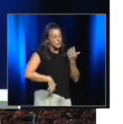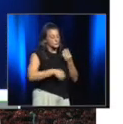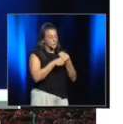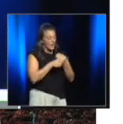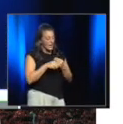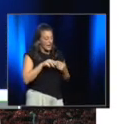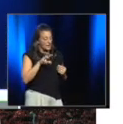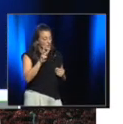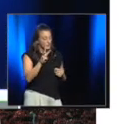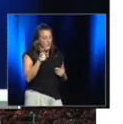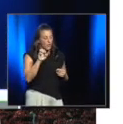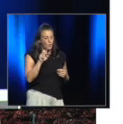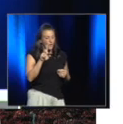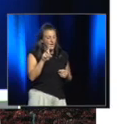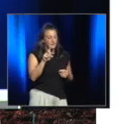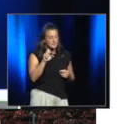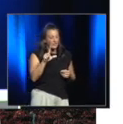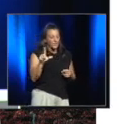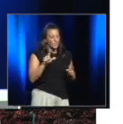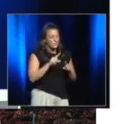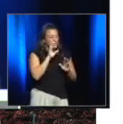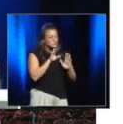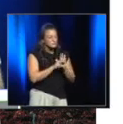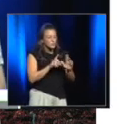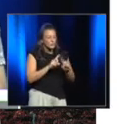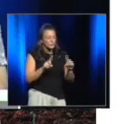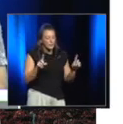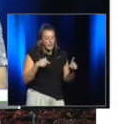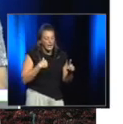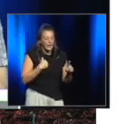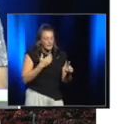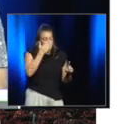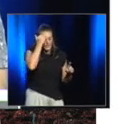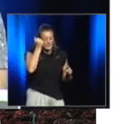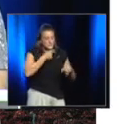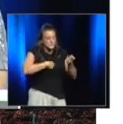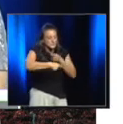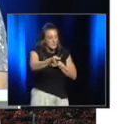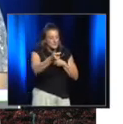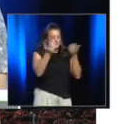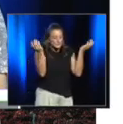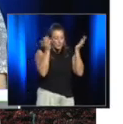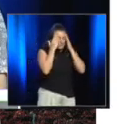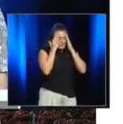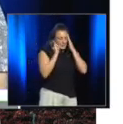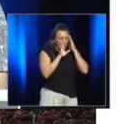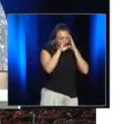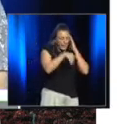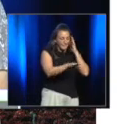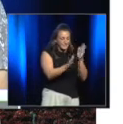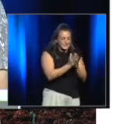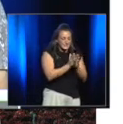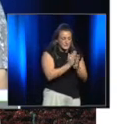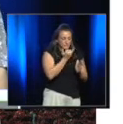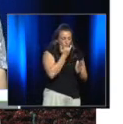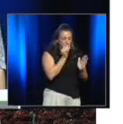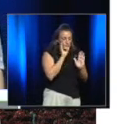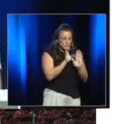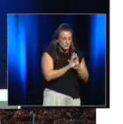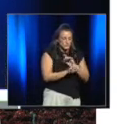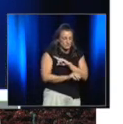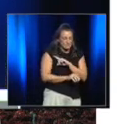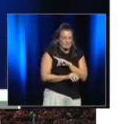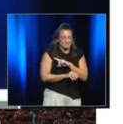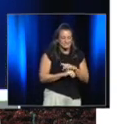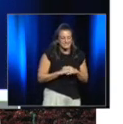not just elephant seal biologists, but we work on all sorts of things, but I forgot to do that, so it's an elephant seal. The thing about these